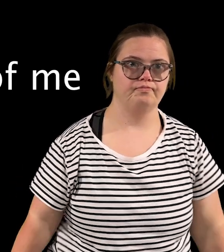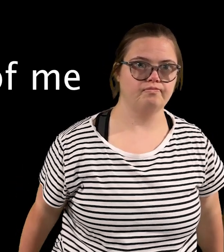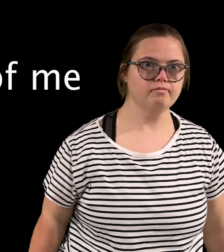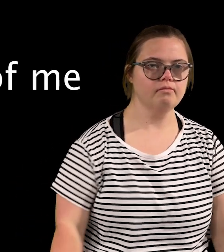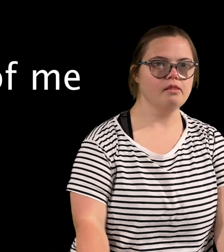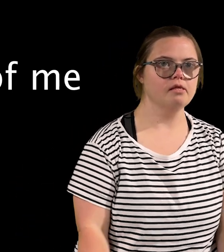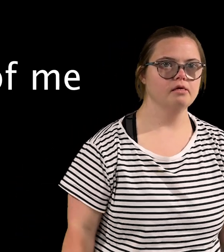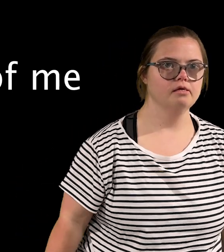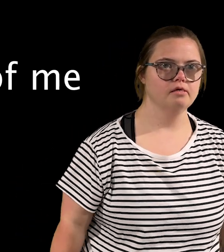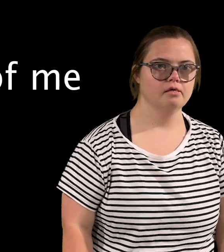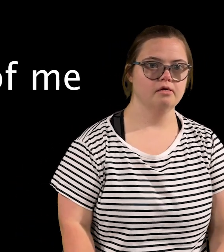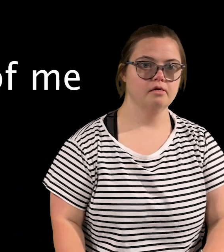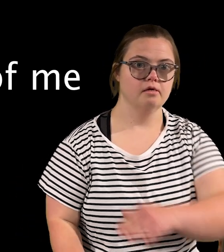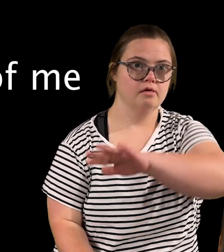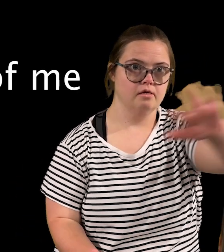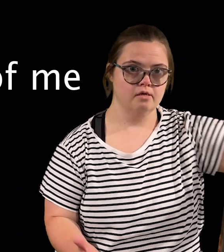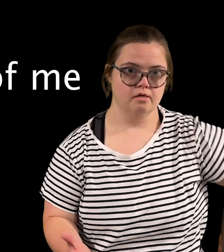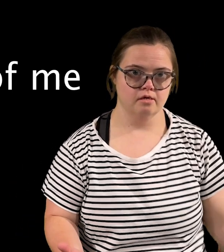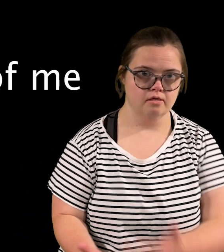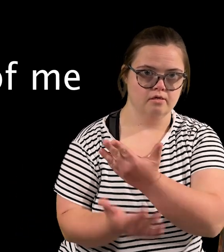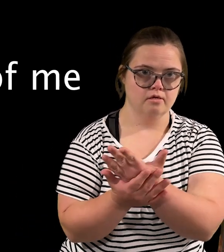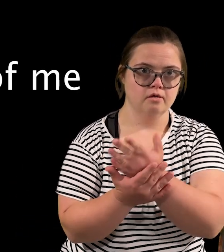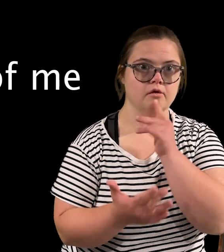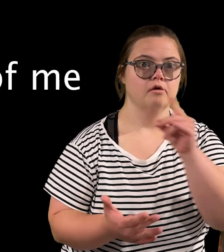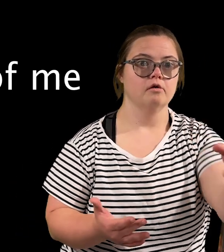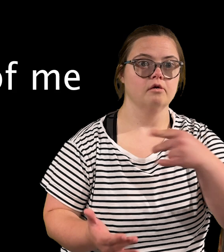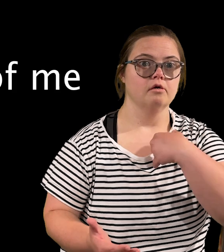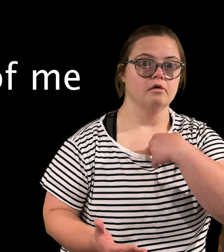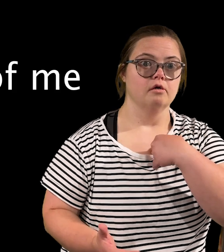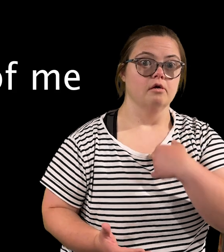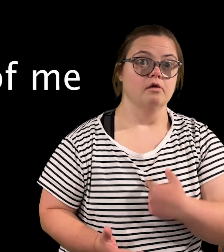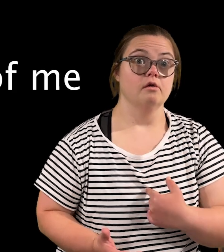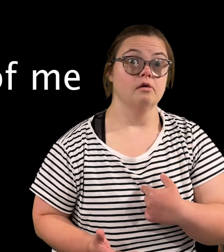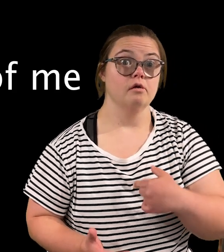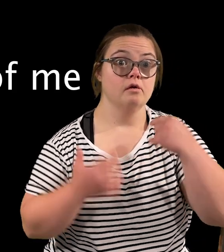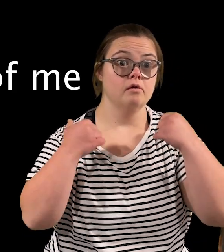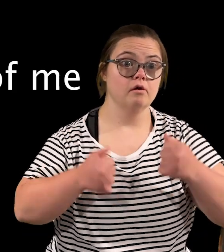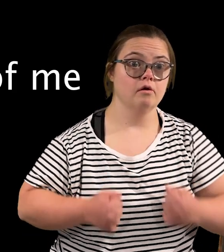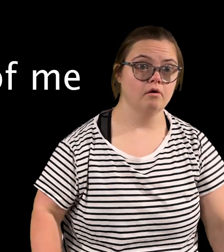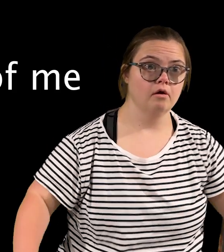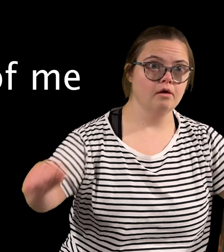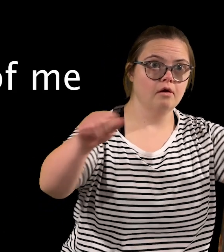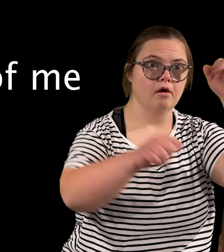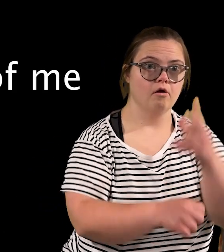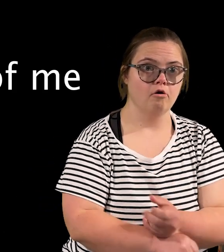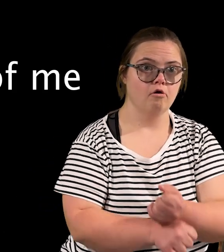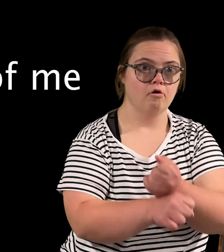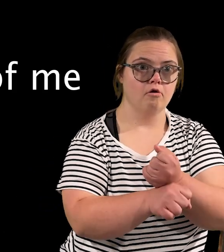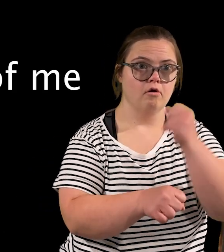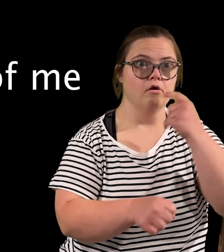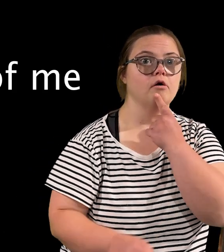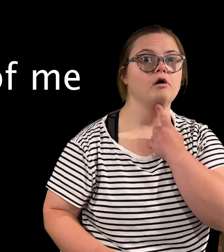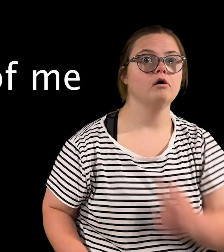held your hand all these years, but you have still have